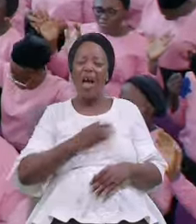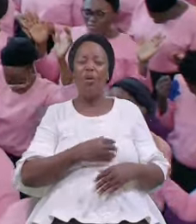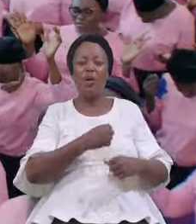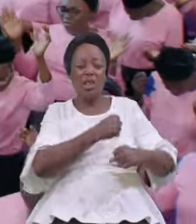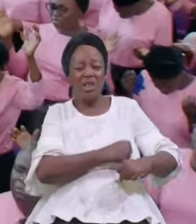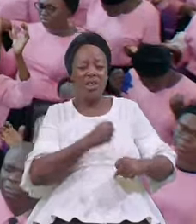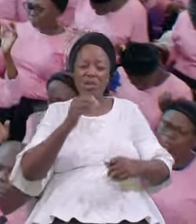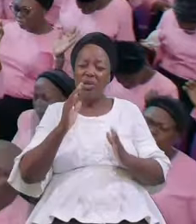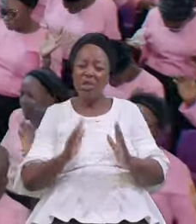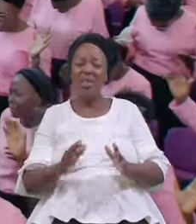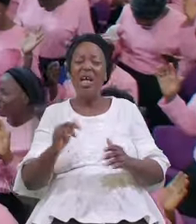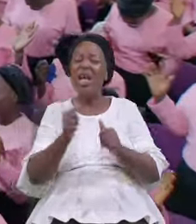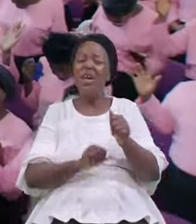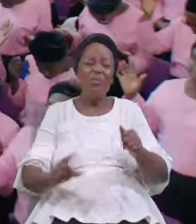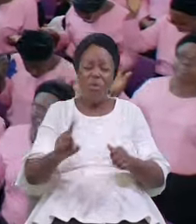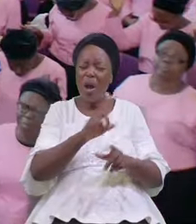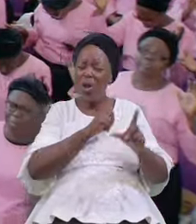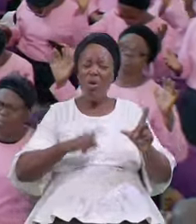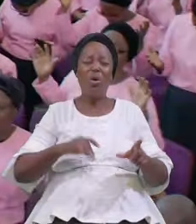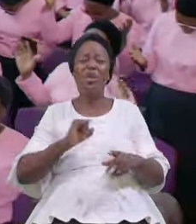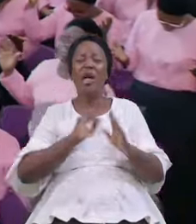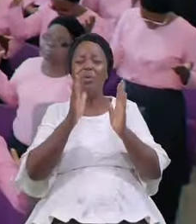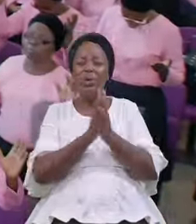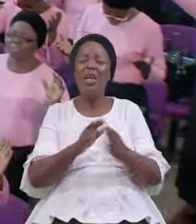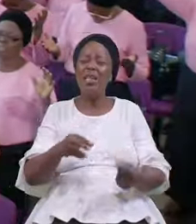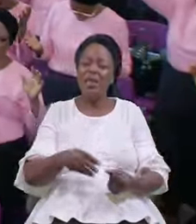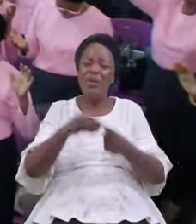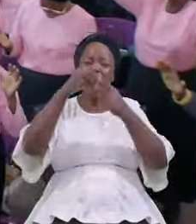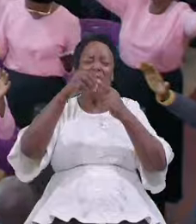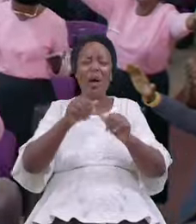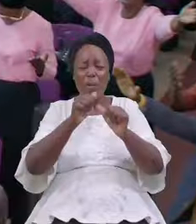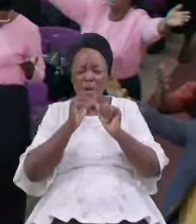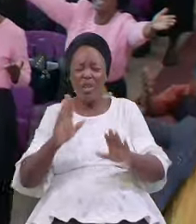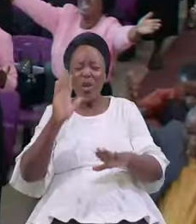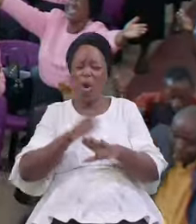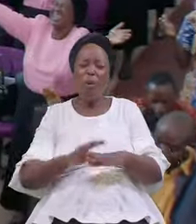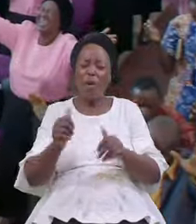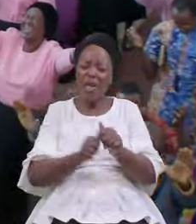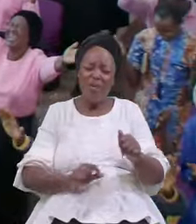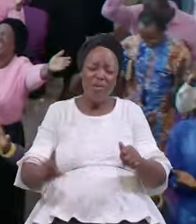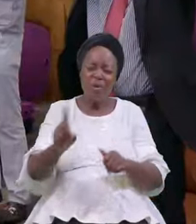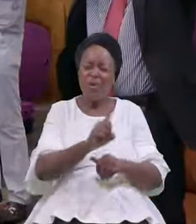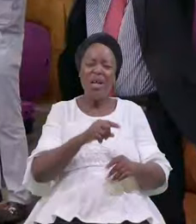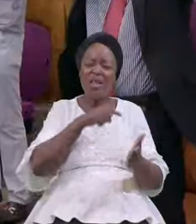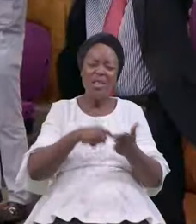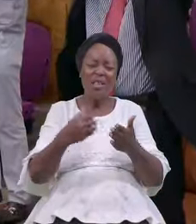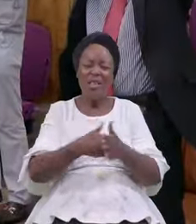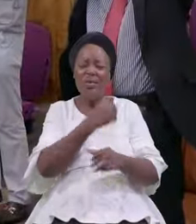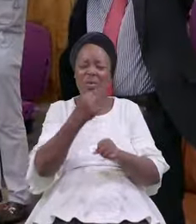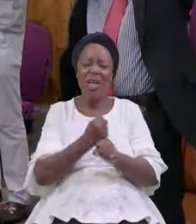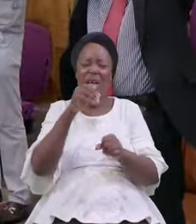security, everyone, Lord, I pray special blessing upon everyone this year